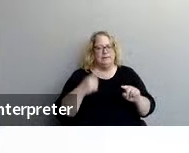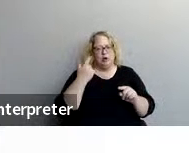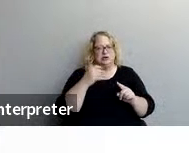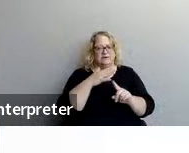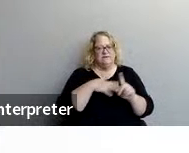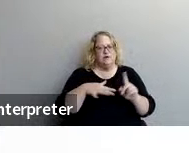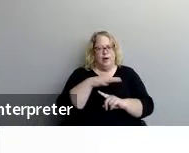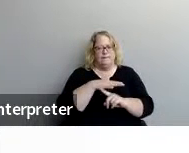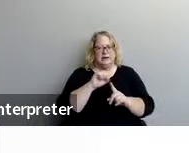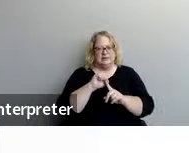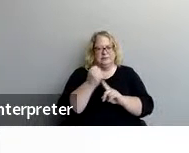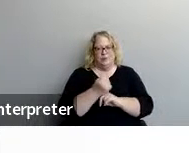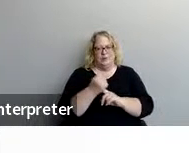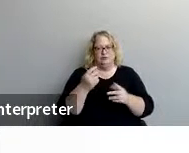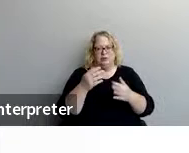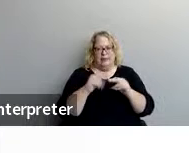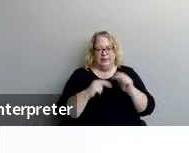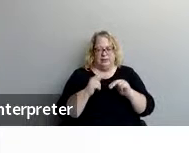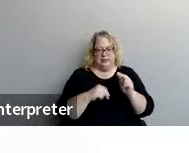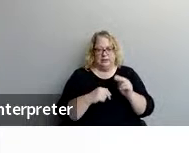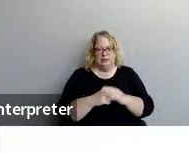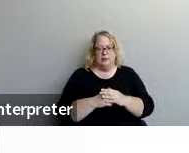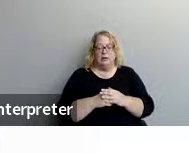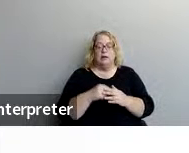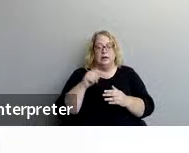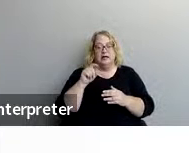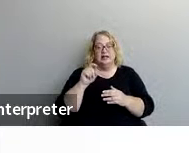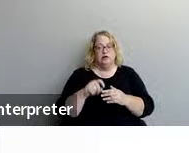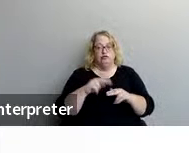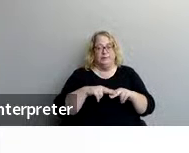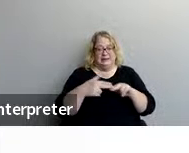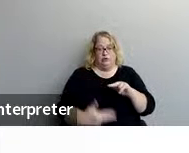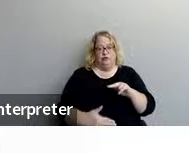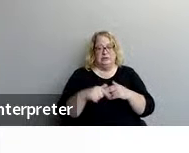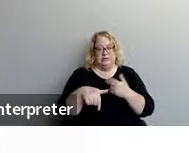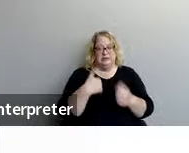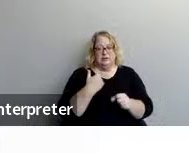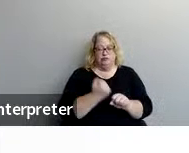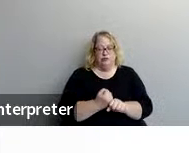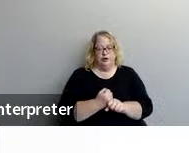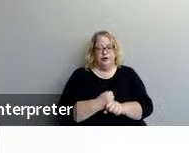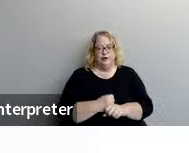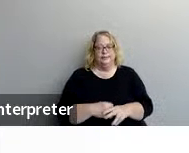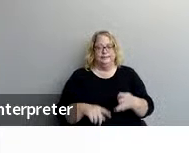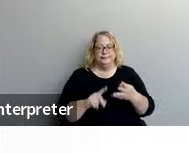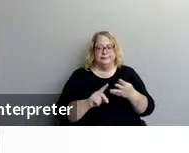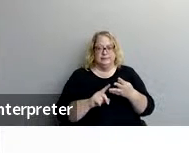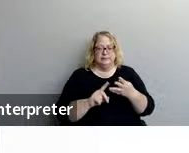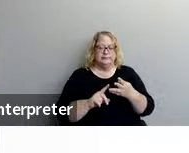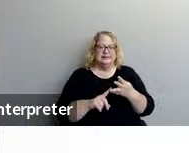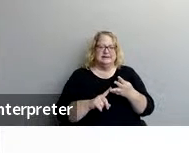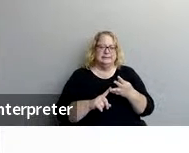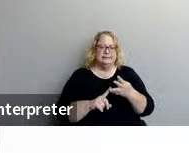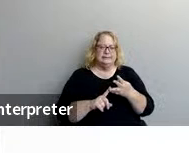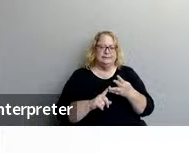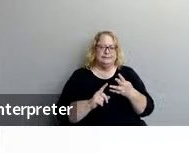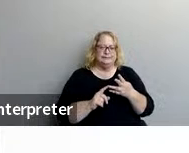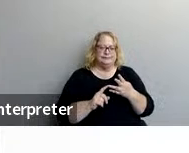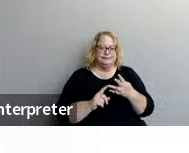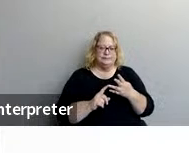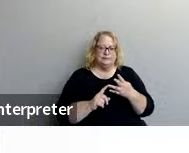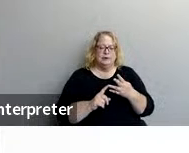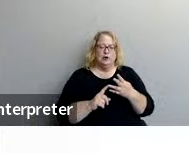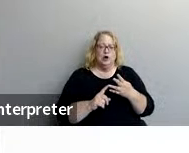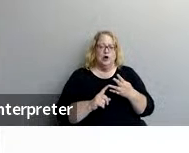buildings. So these are also on pace to decrease this year. The third indicator there pertains